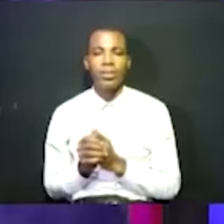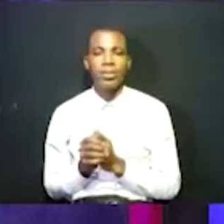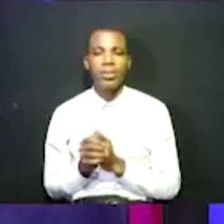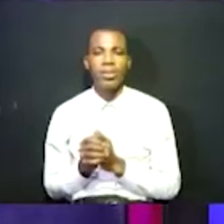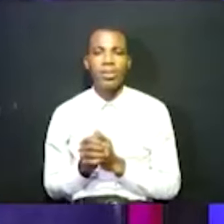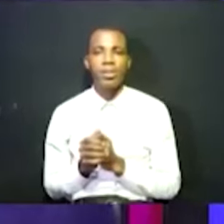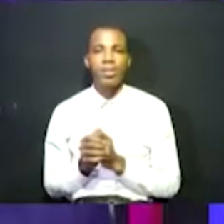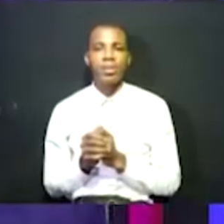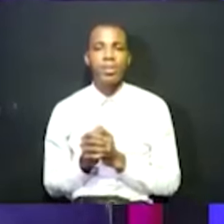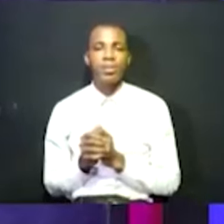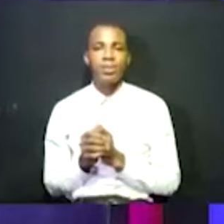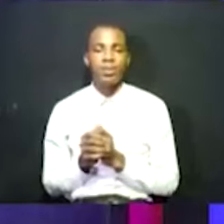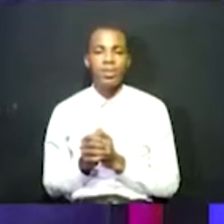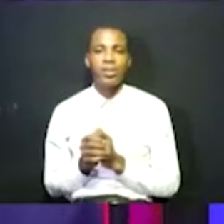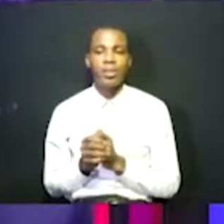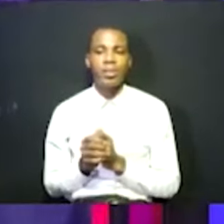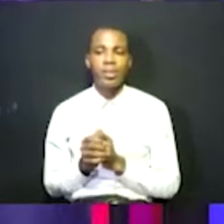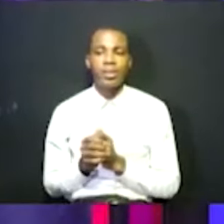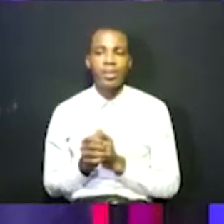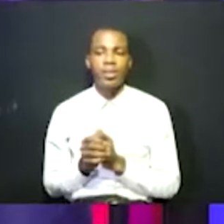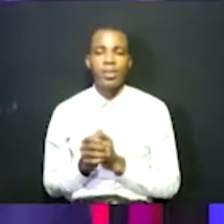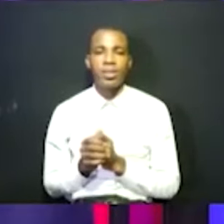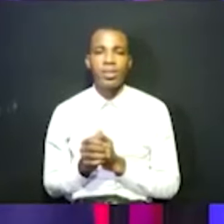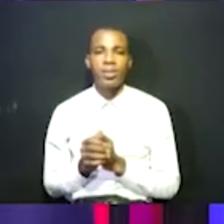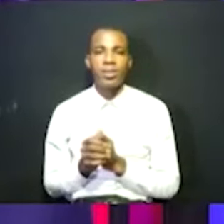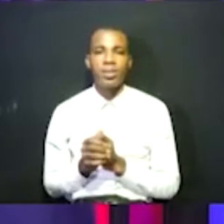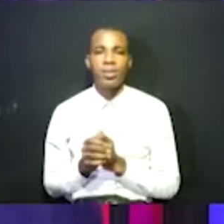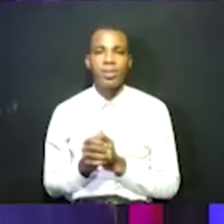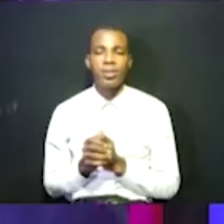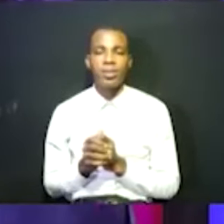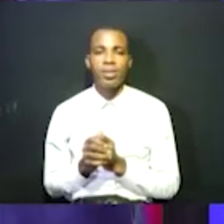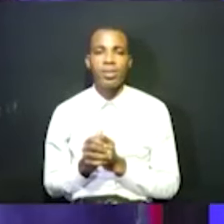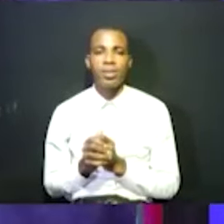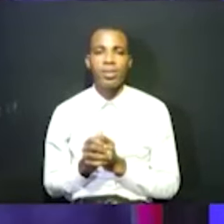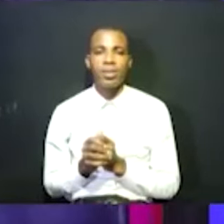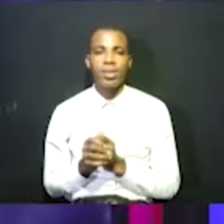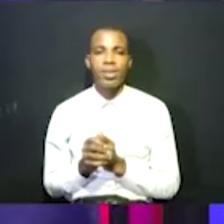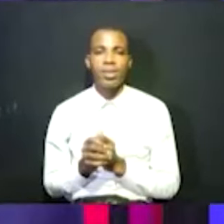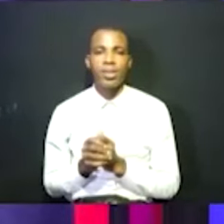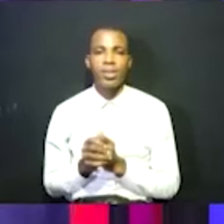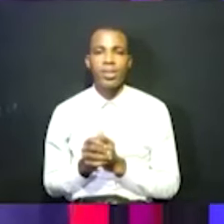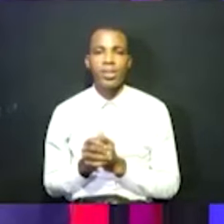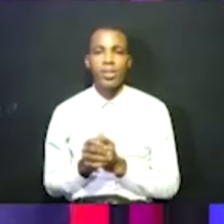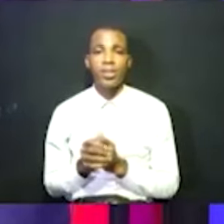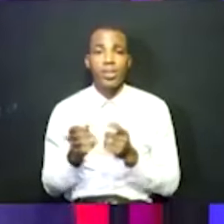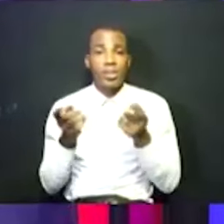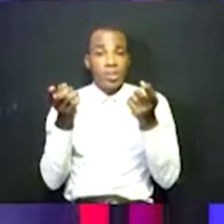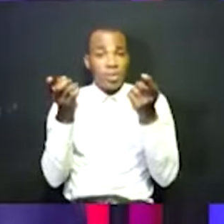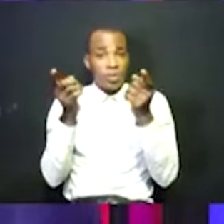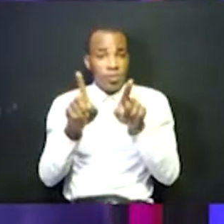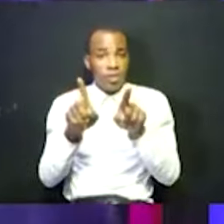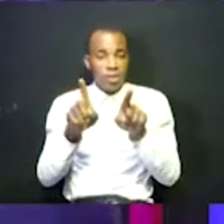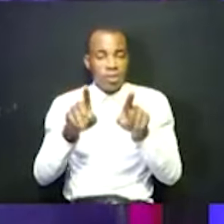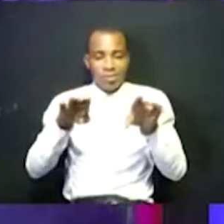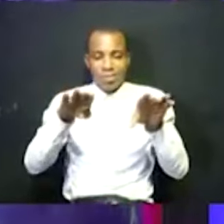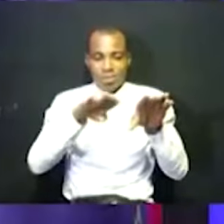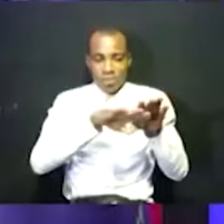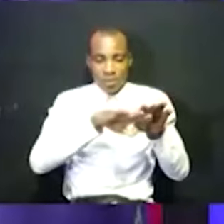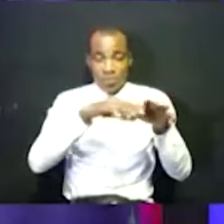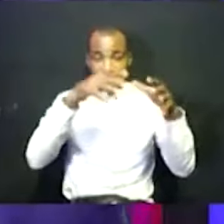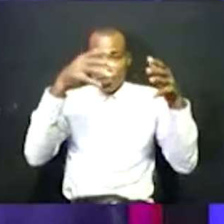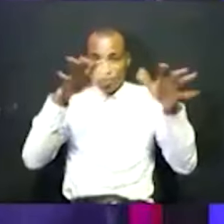warrior trust them, say, I had the pa, nay, I had the pa, mummy and some, sir, is answer son when you can come on some. So when we finish the wedding,